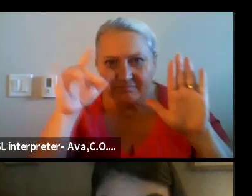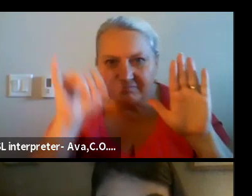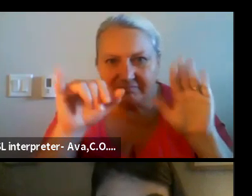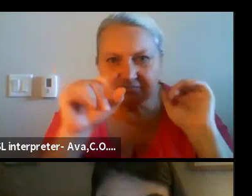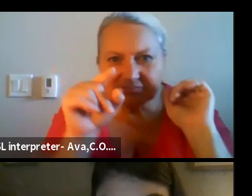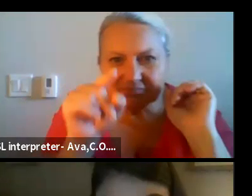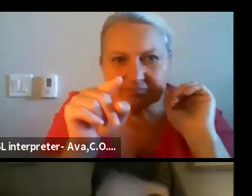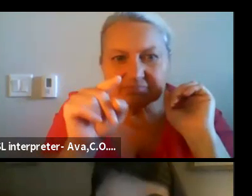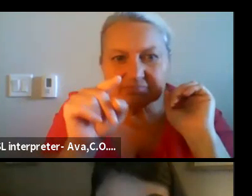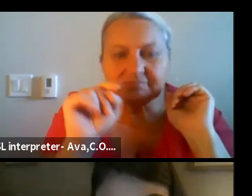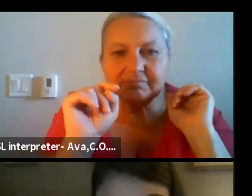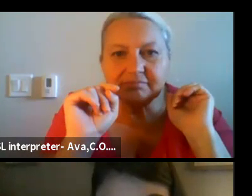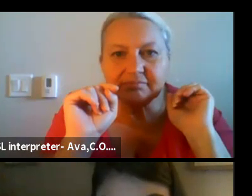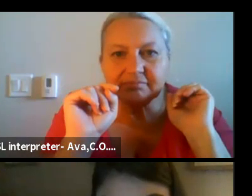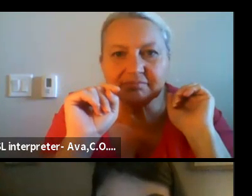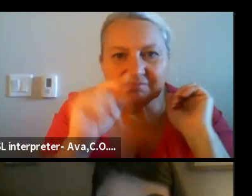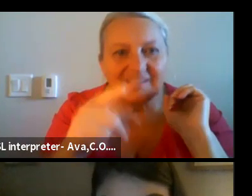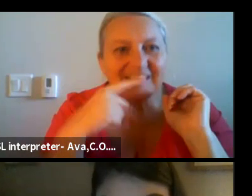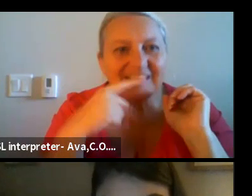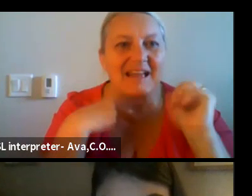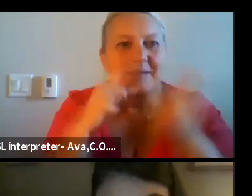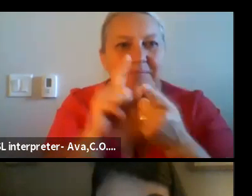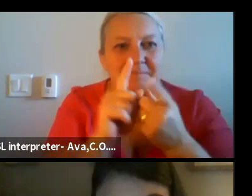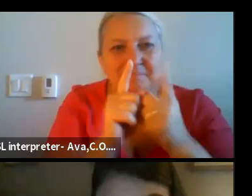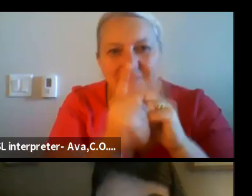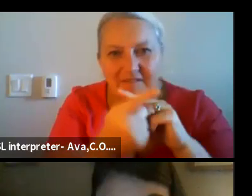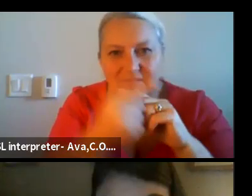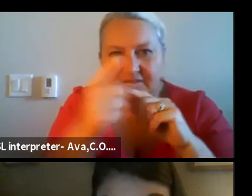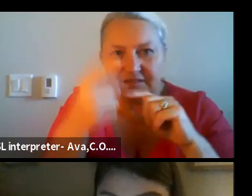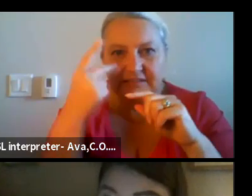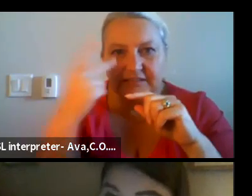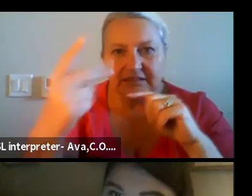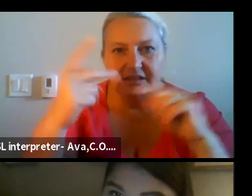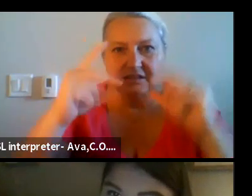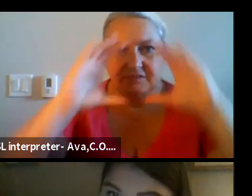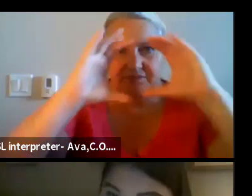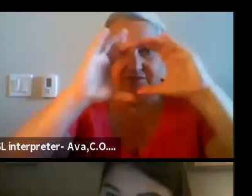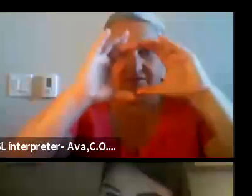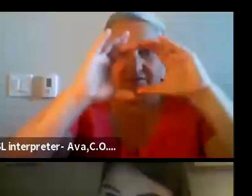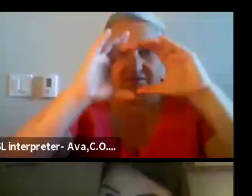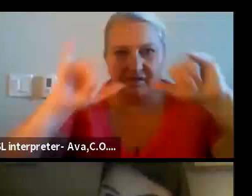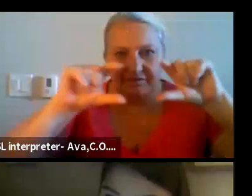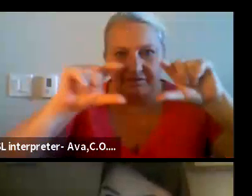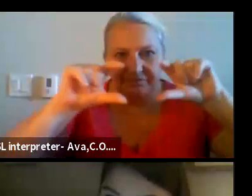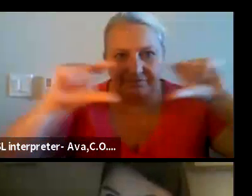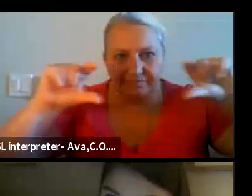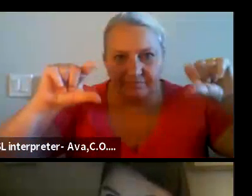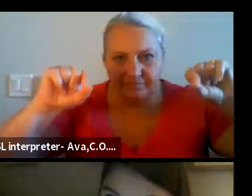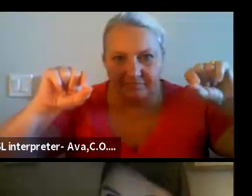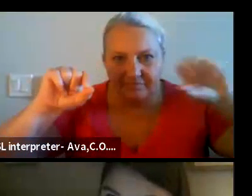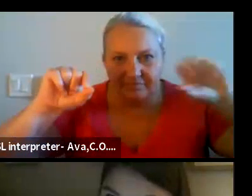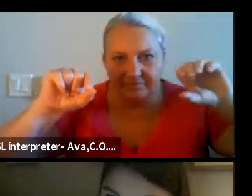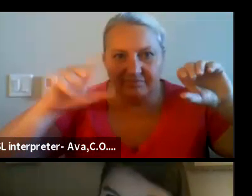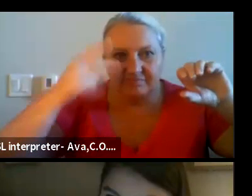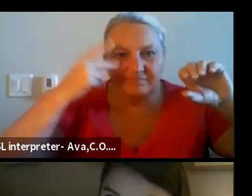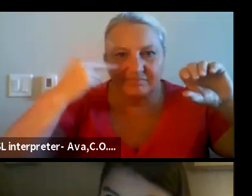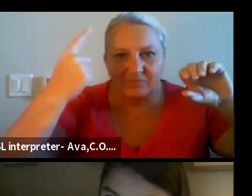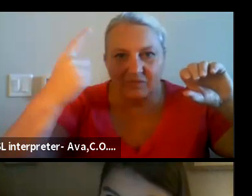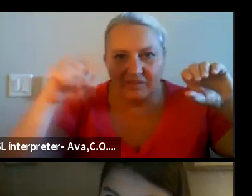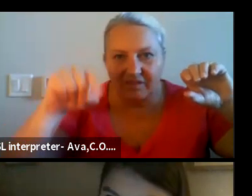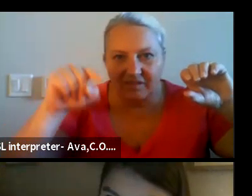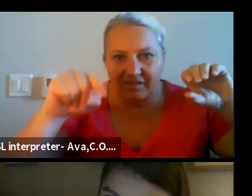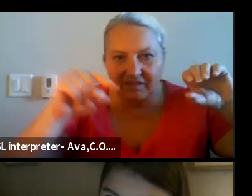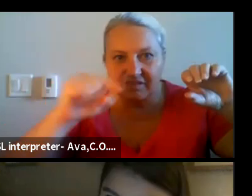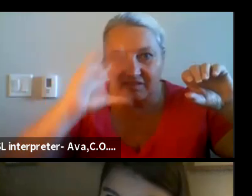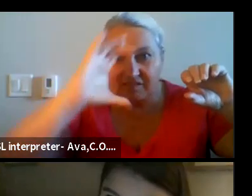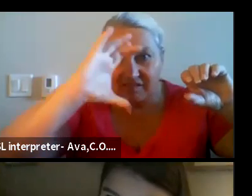It's like a modified Venn diagram, but there's a side with only one dot that's